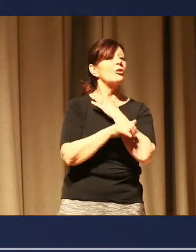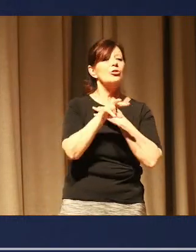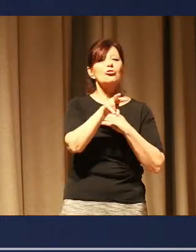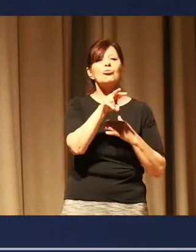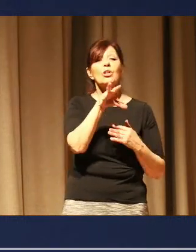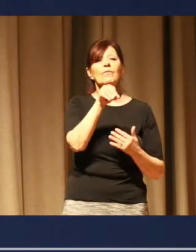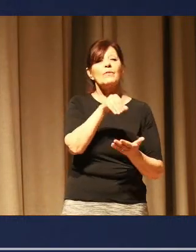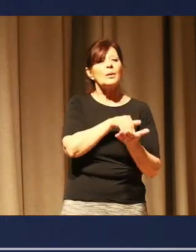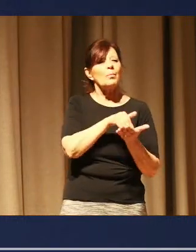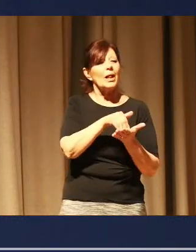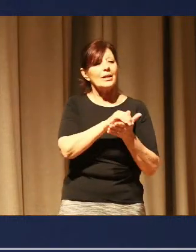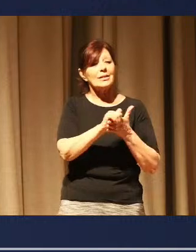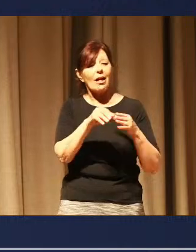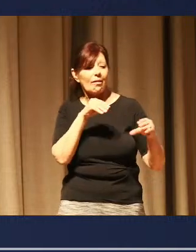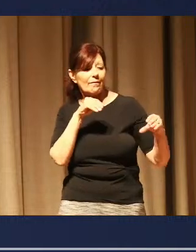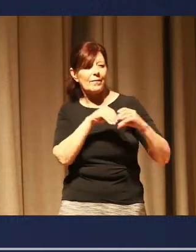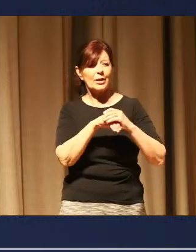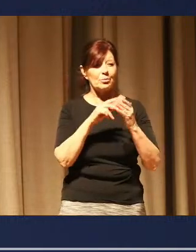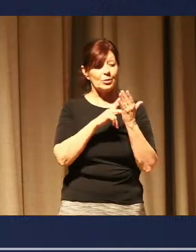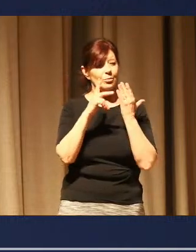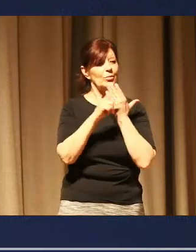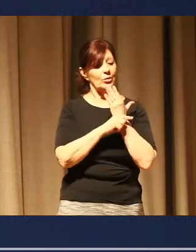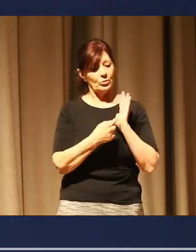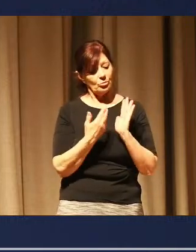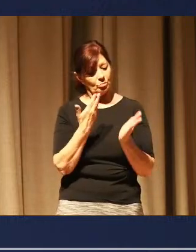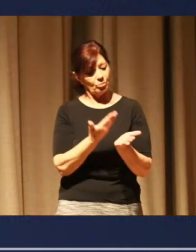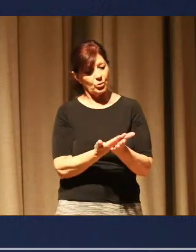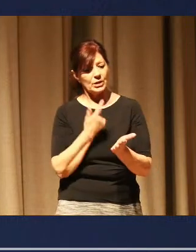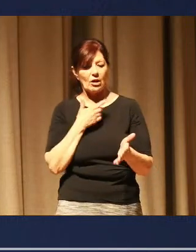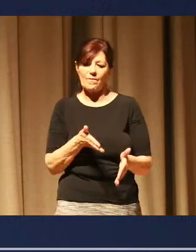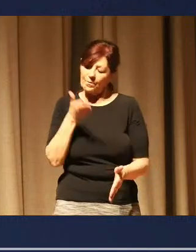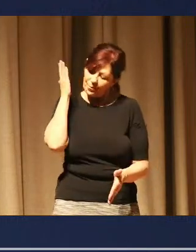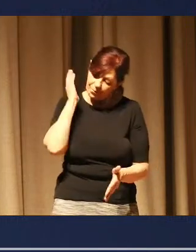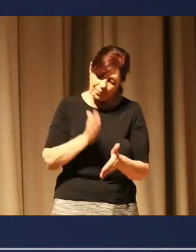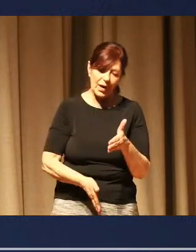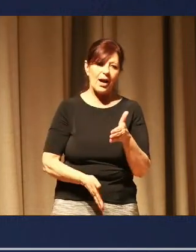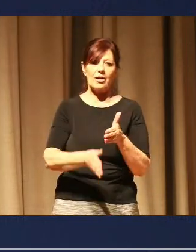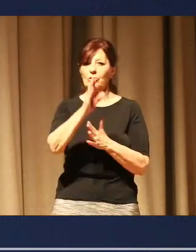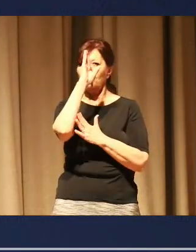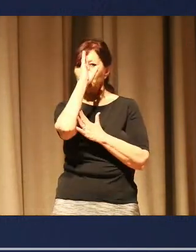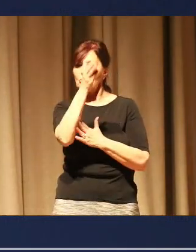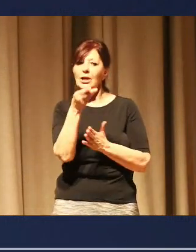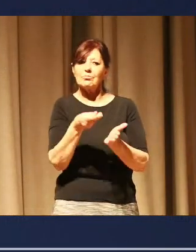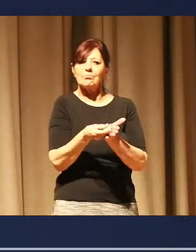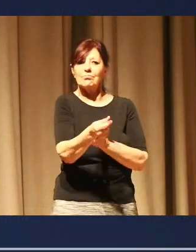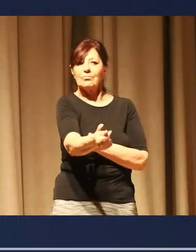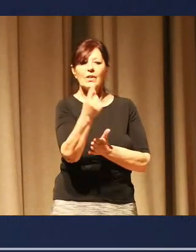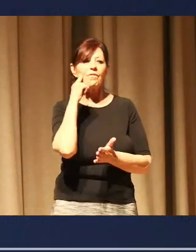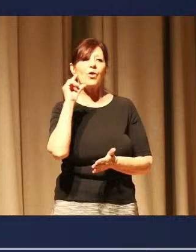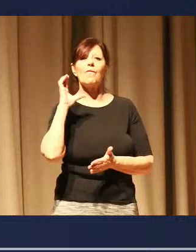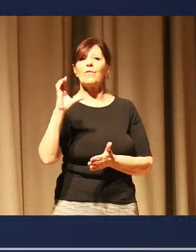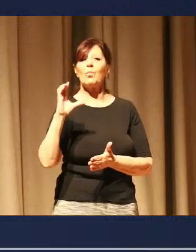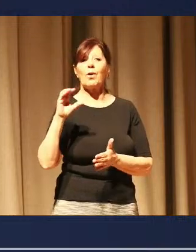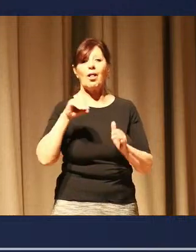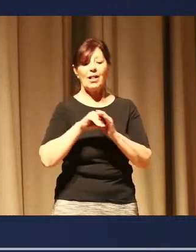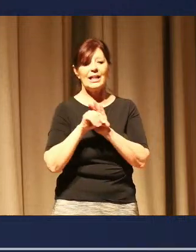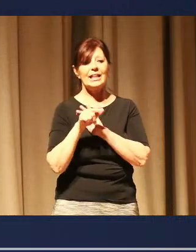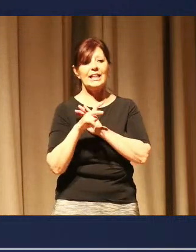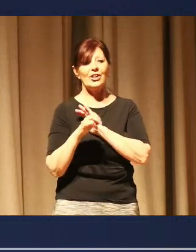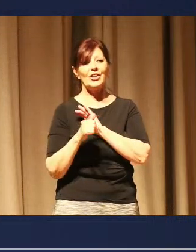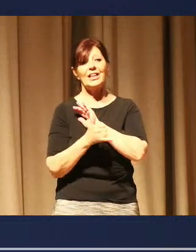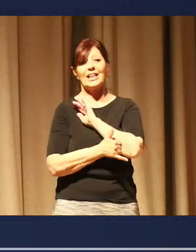$250 million investment in the project signifies our final direct expense for football in the Erie County